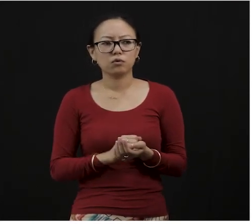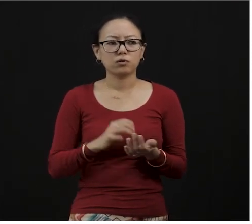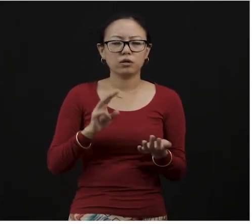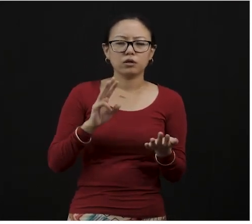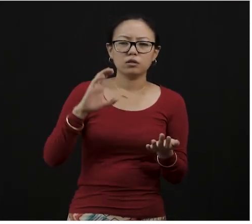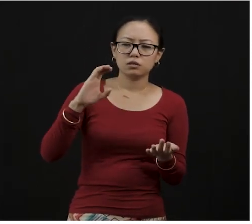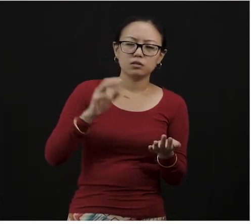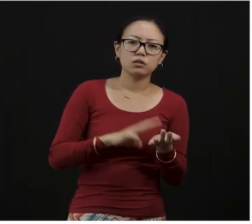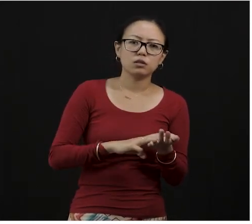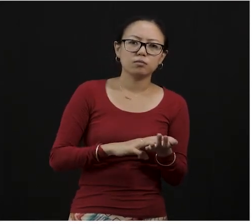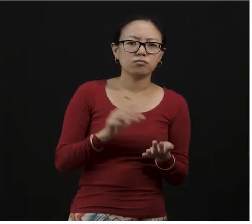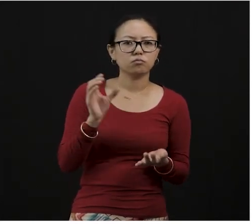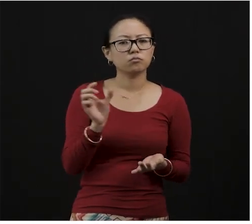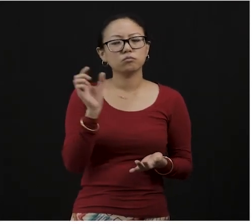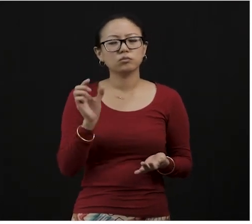Centimeter.